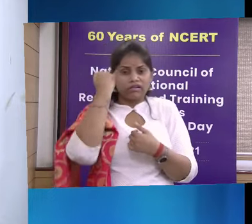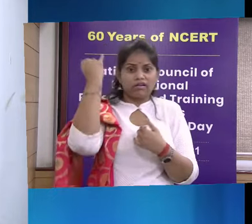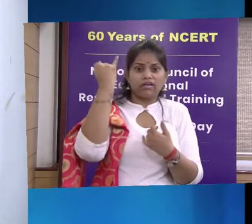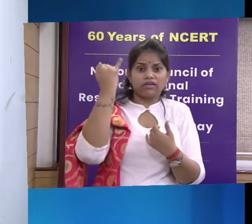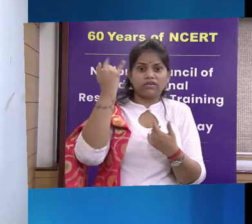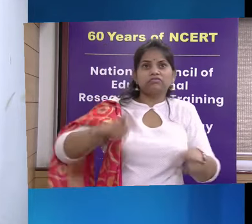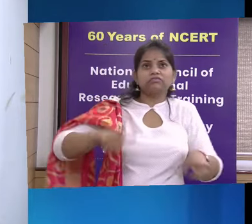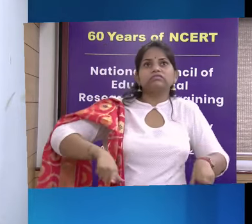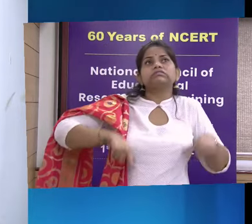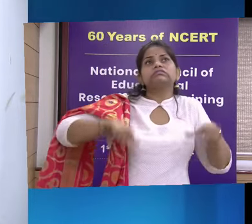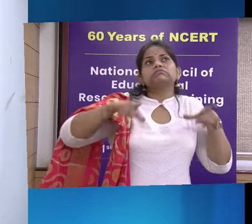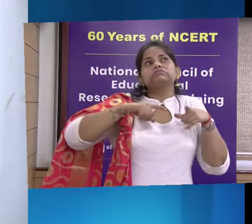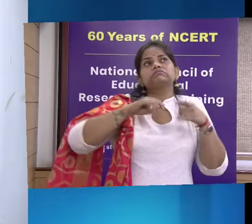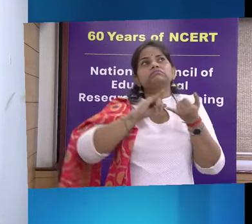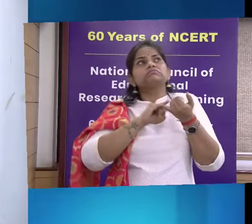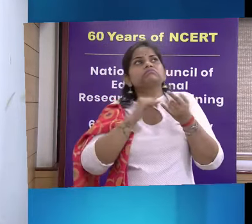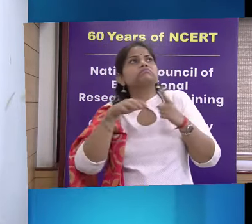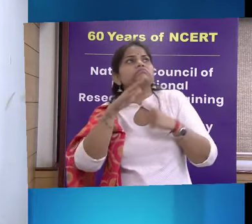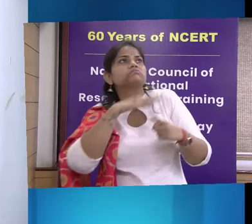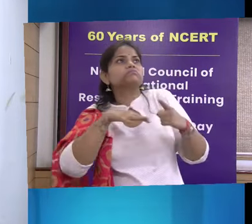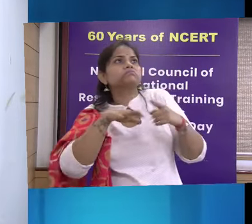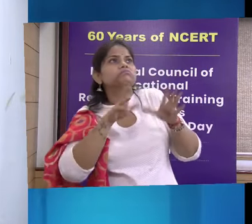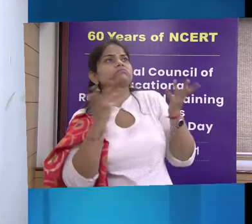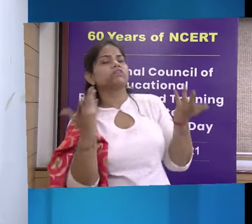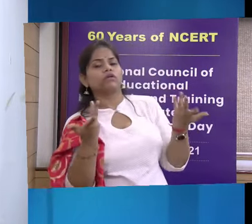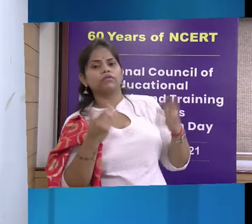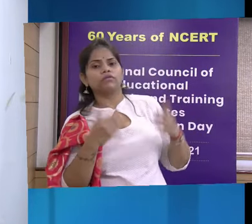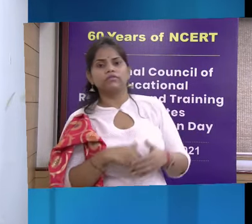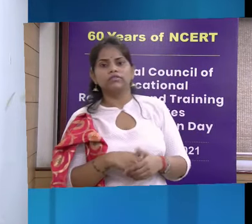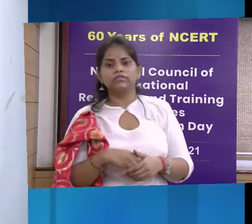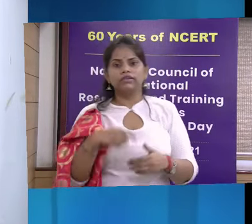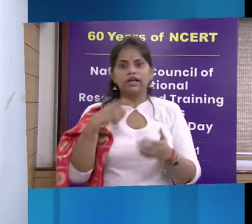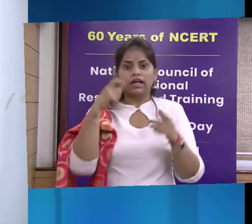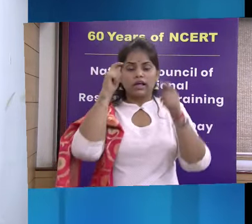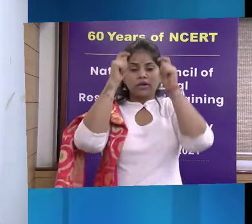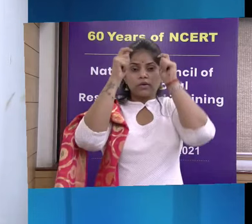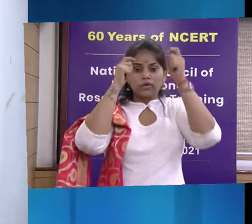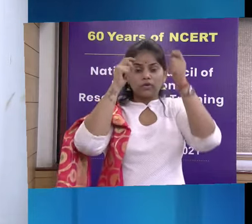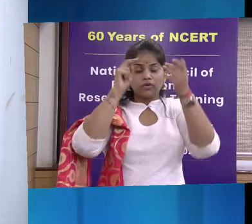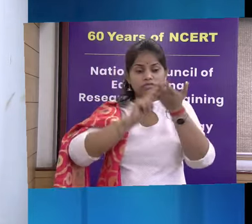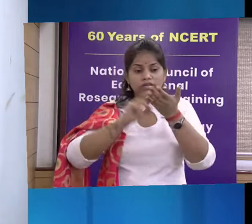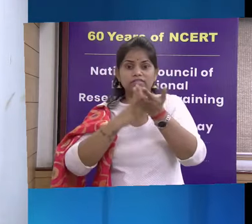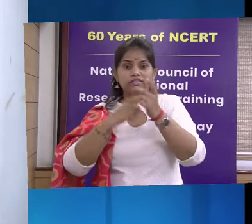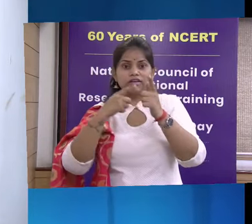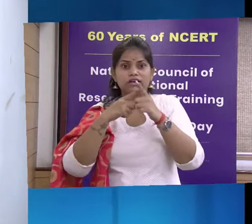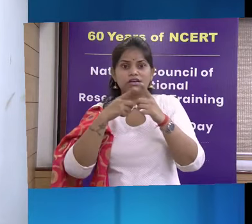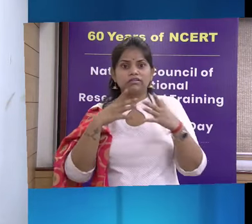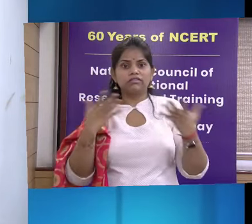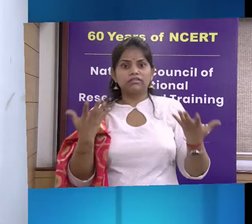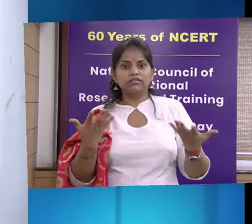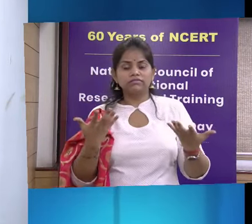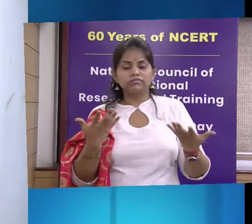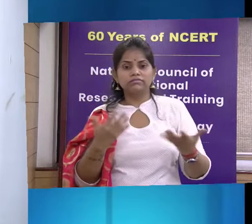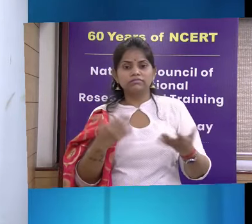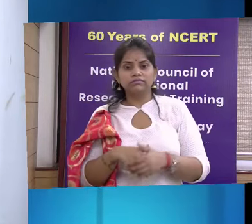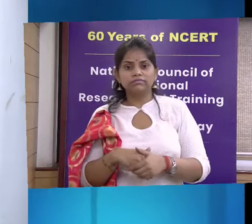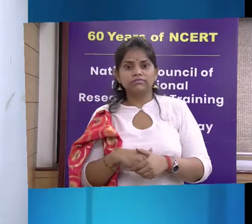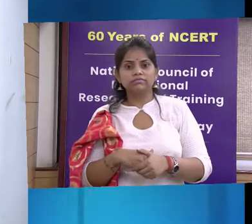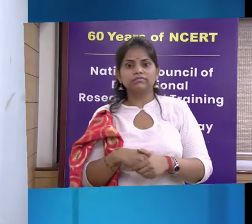knowledge society, the role of NCERT become even more invisible and